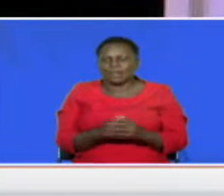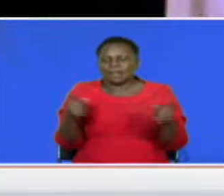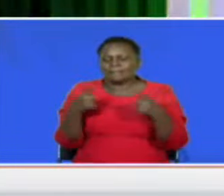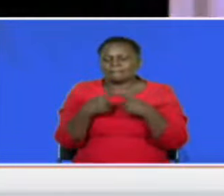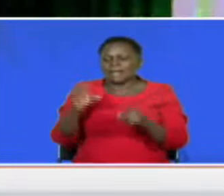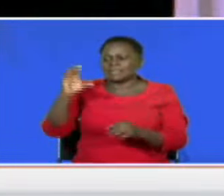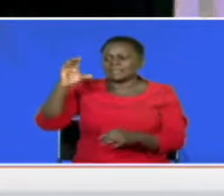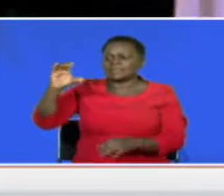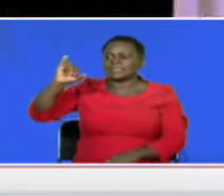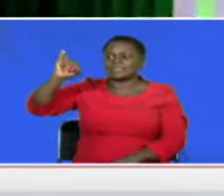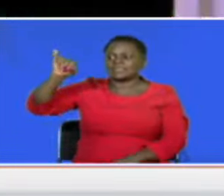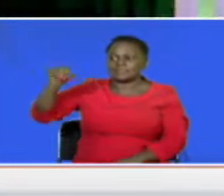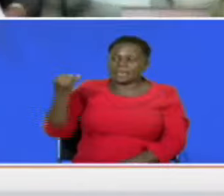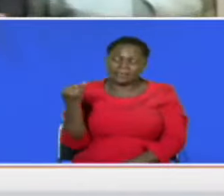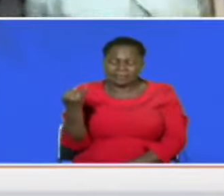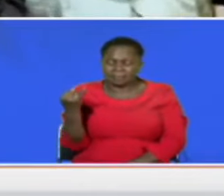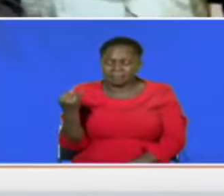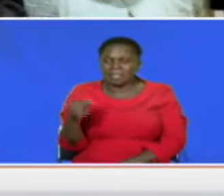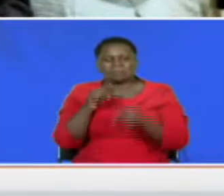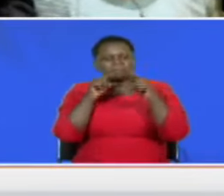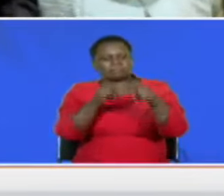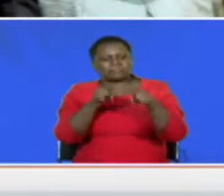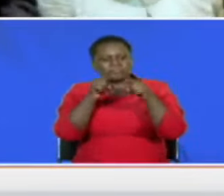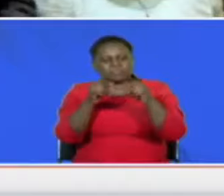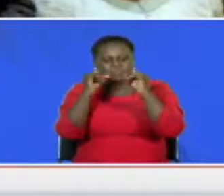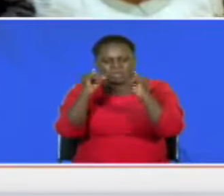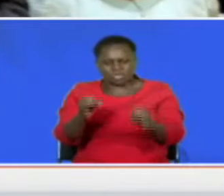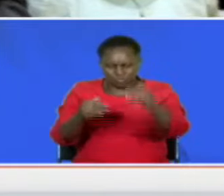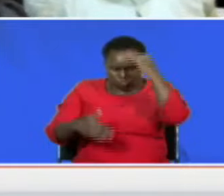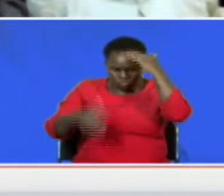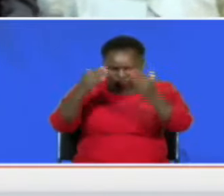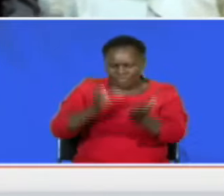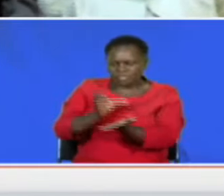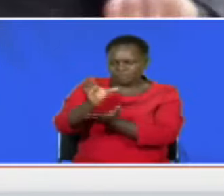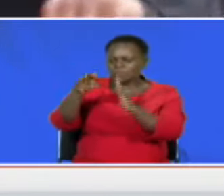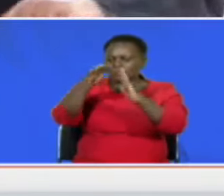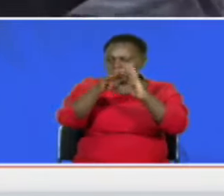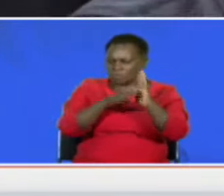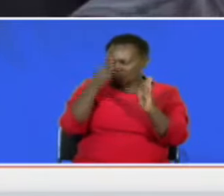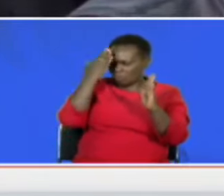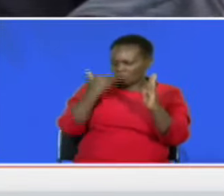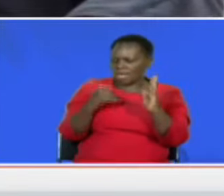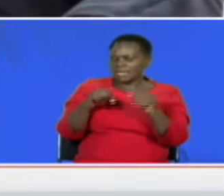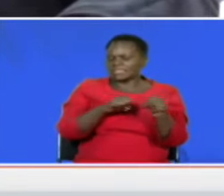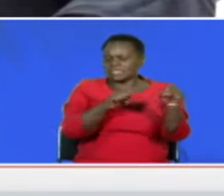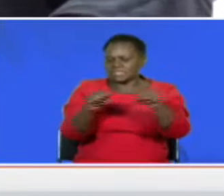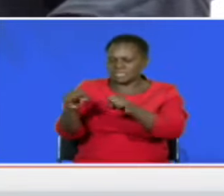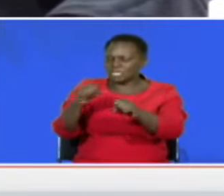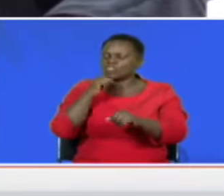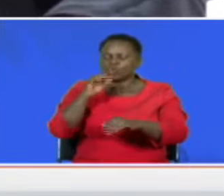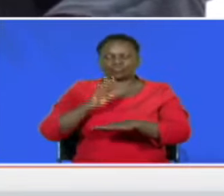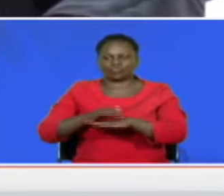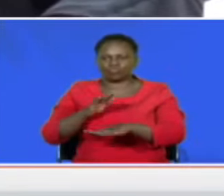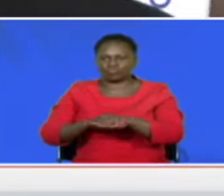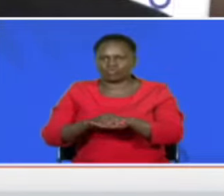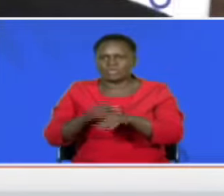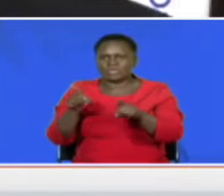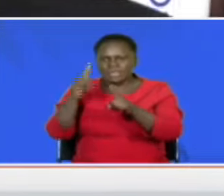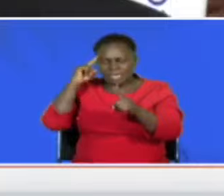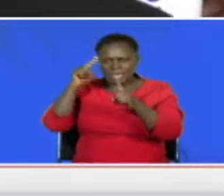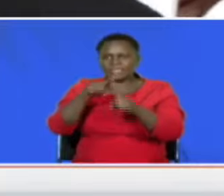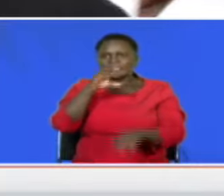However, Chief Justice Martha Koome criticized the new university funding program, saying the strategy is unfair as the